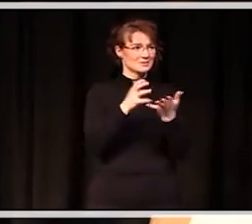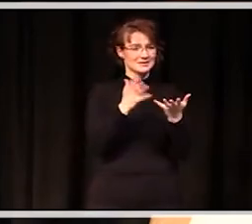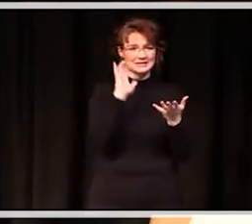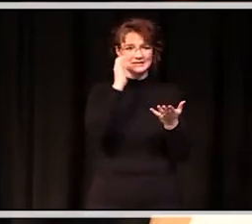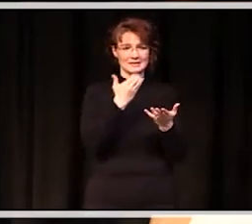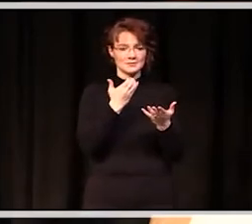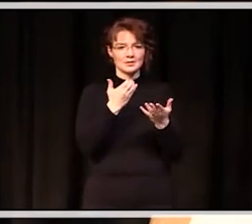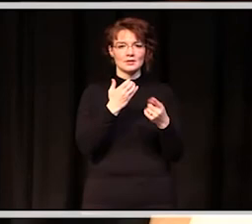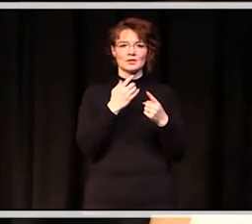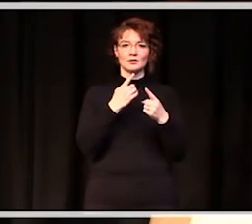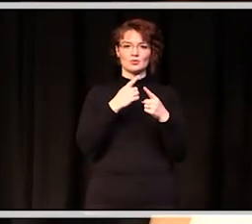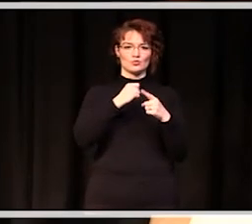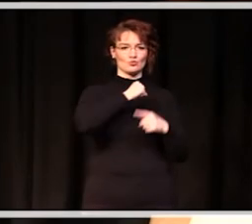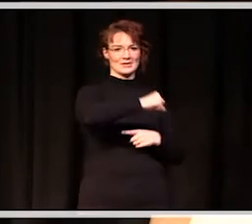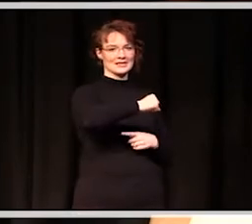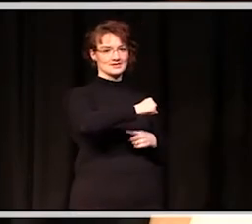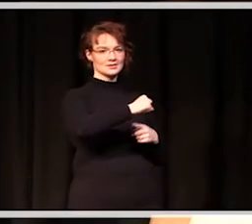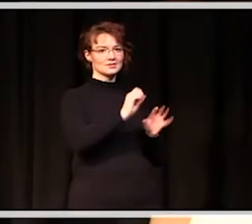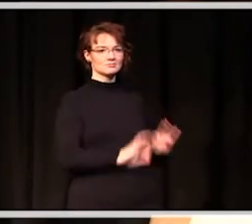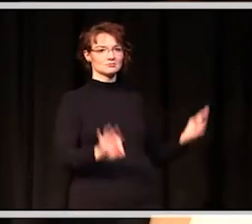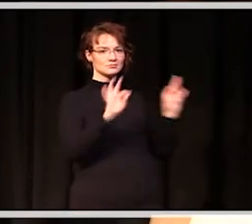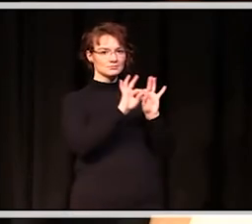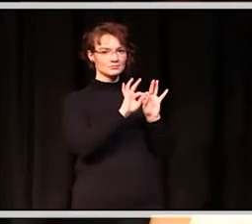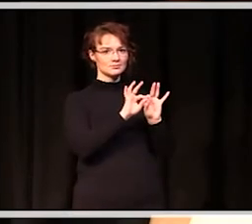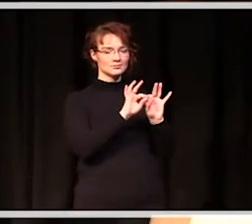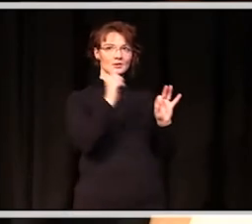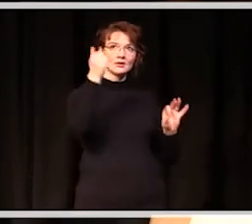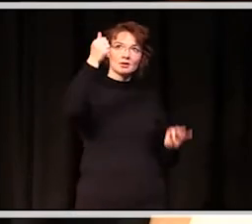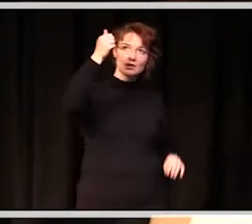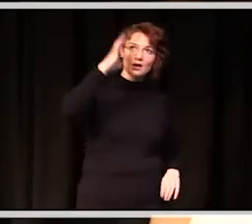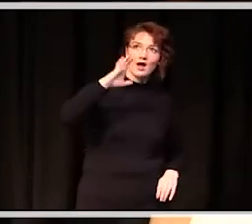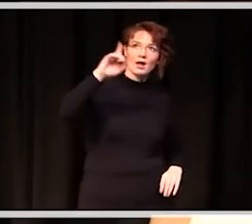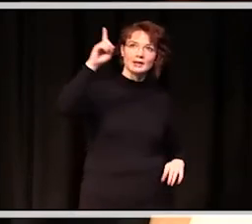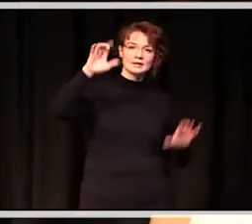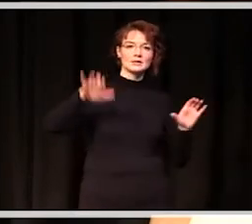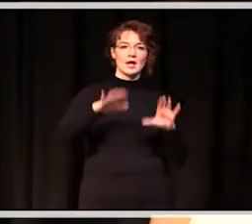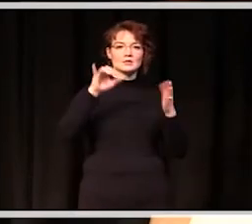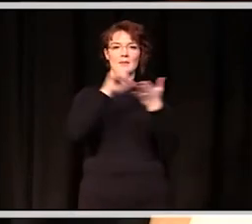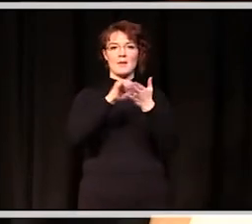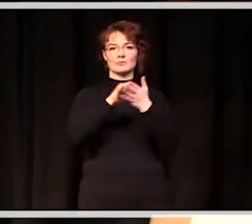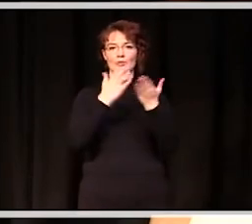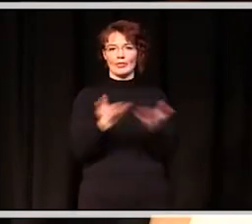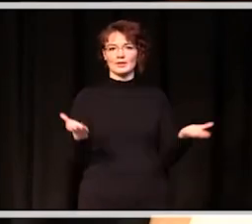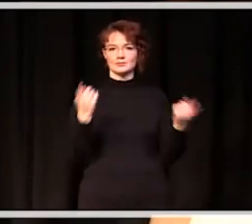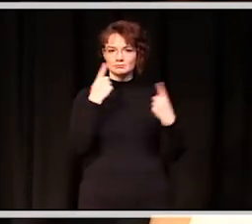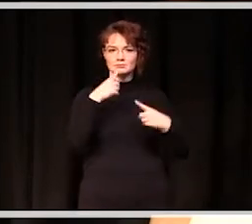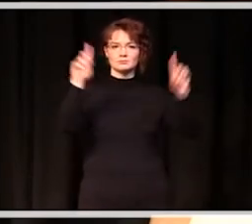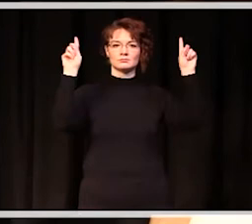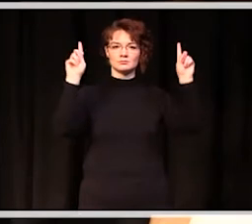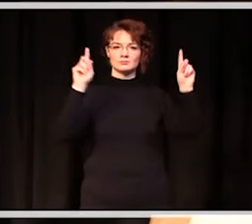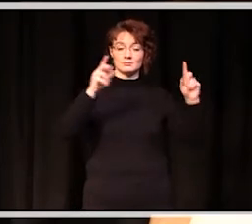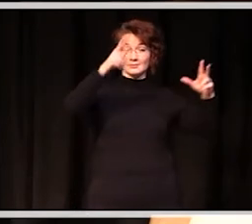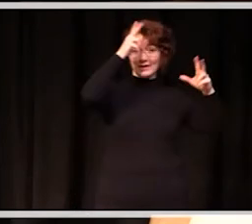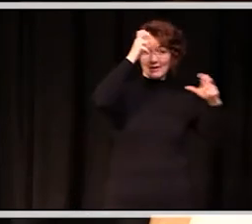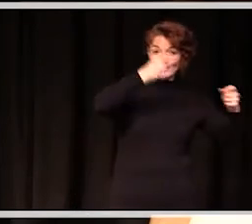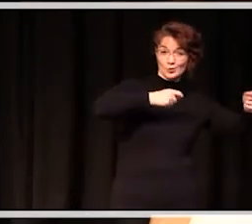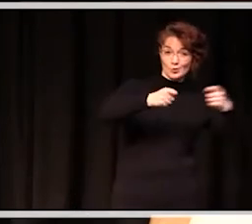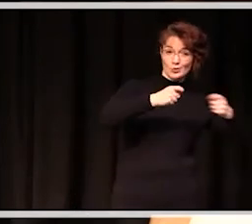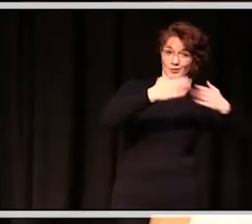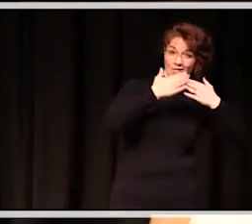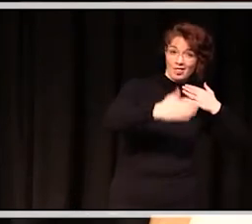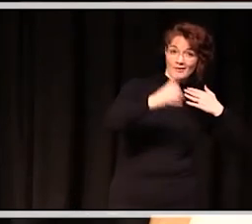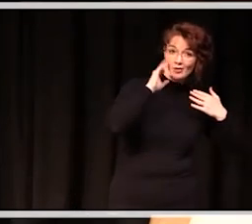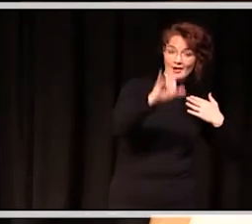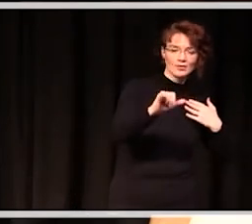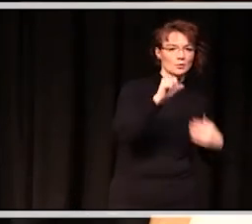not useless. There is a God of the impossible. And evil will not rule and reign